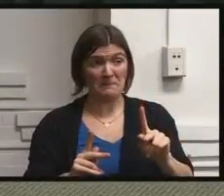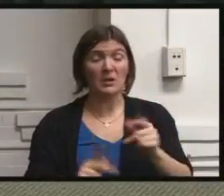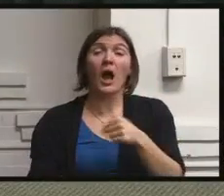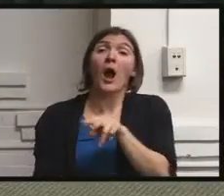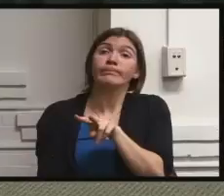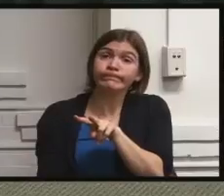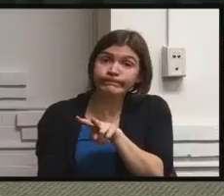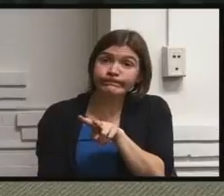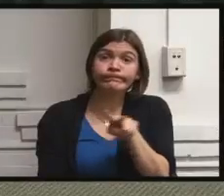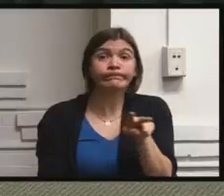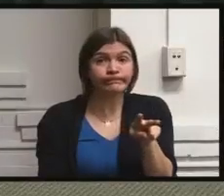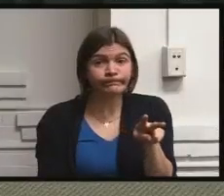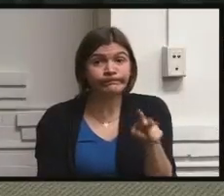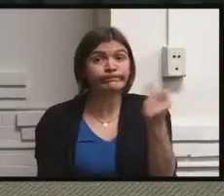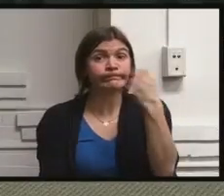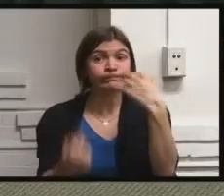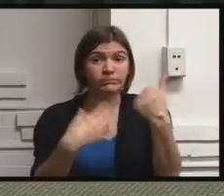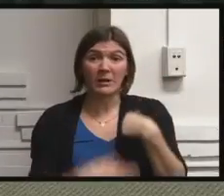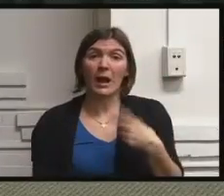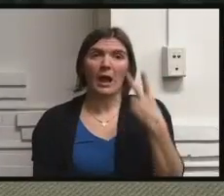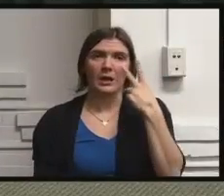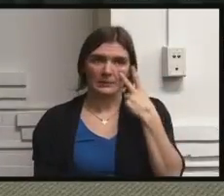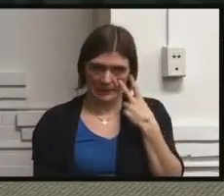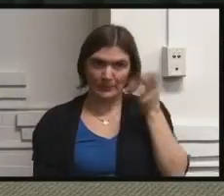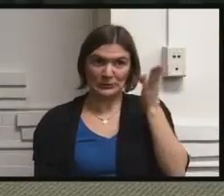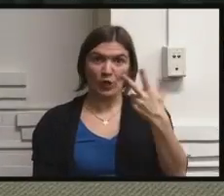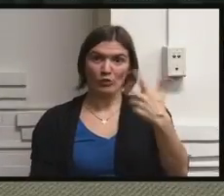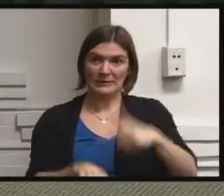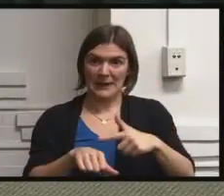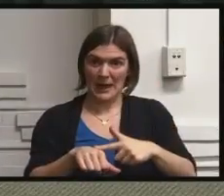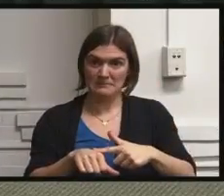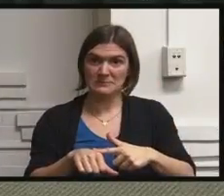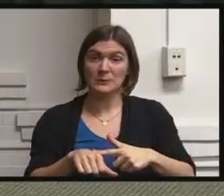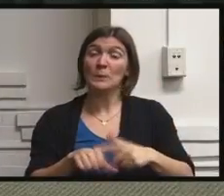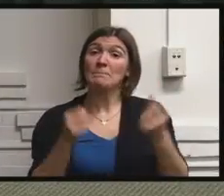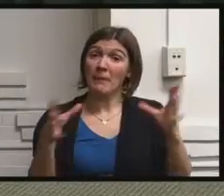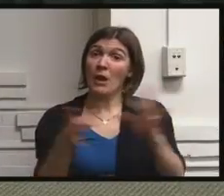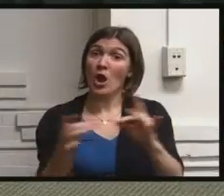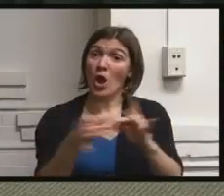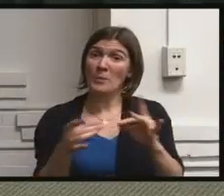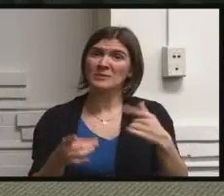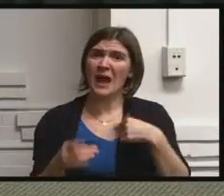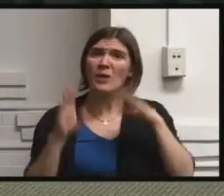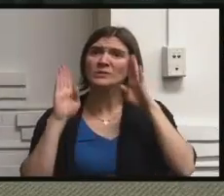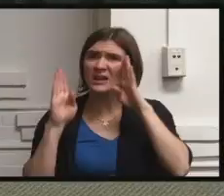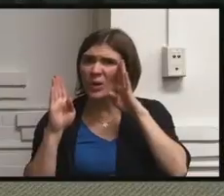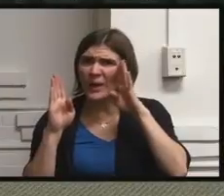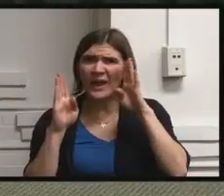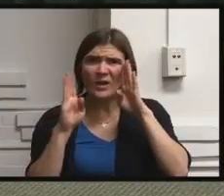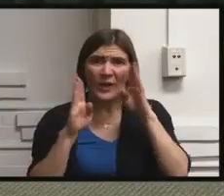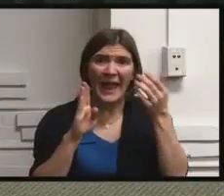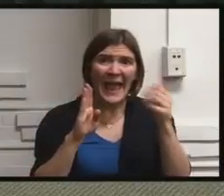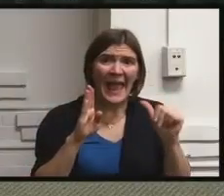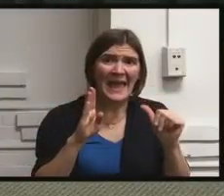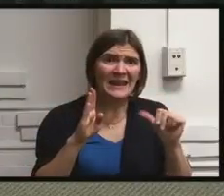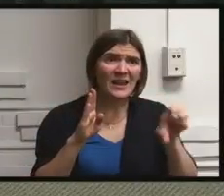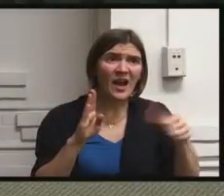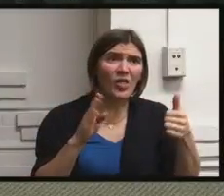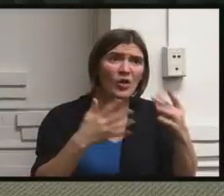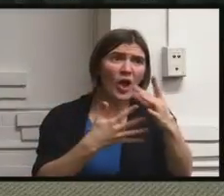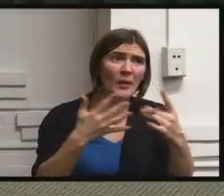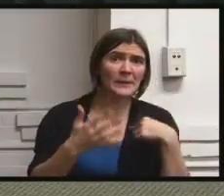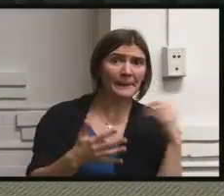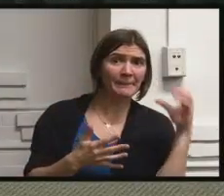through the presentation three times and hearing all of the comments, I was listening to hear if there were options that some of